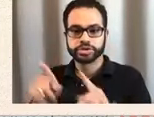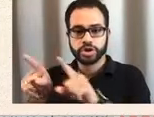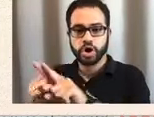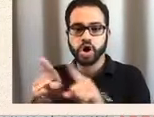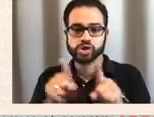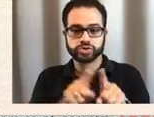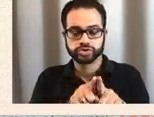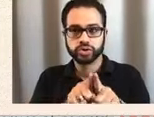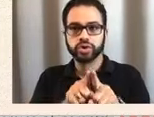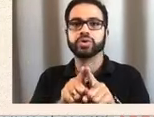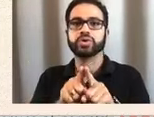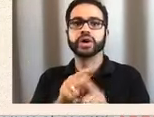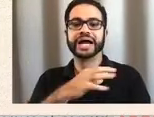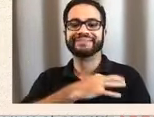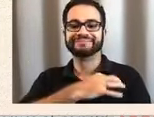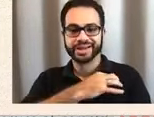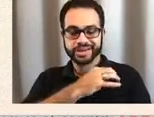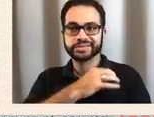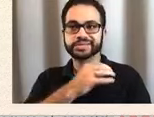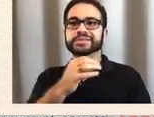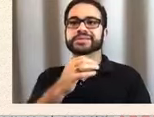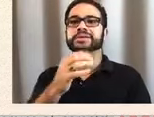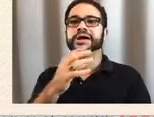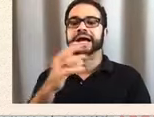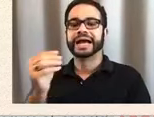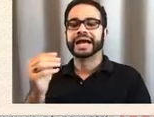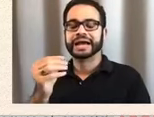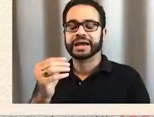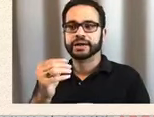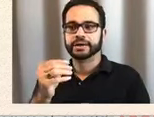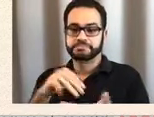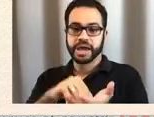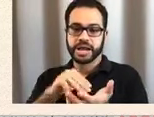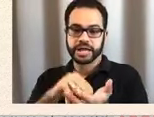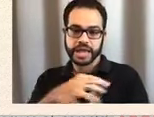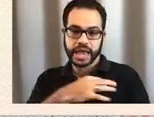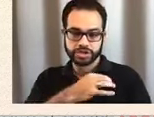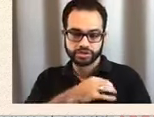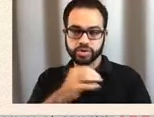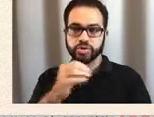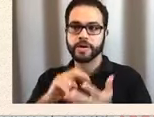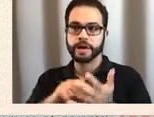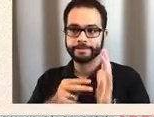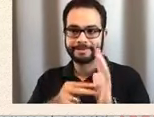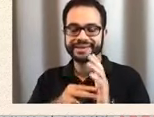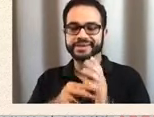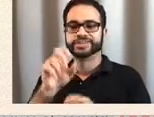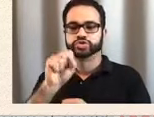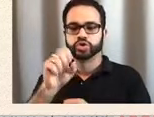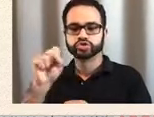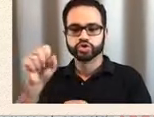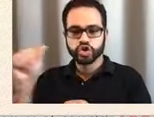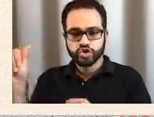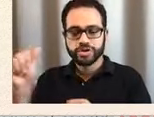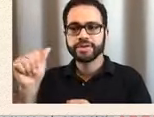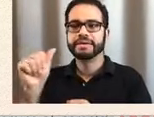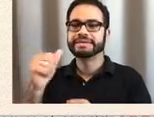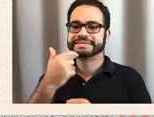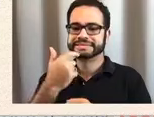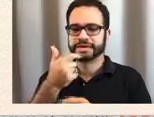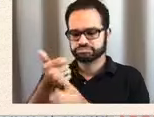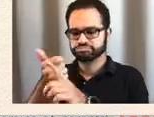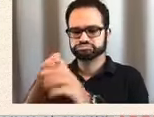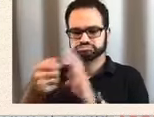and is also medically eligible, meaning they are determined by the Social Security Administration to be disabled, then that